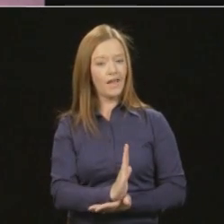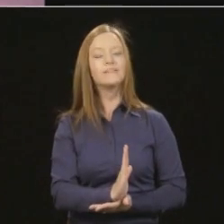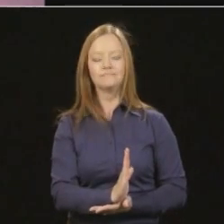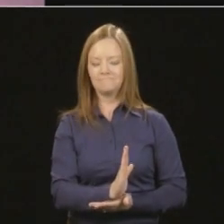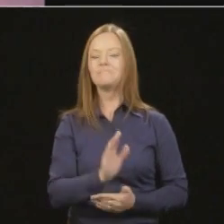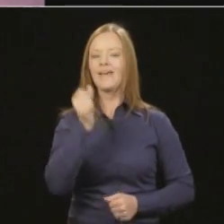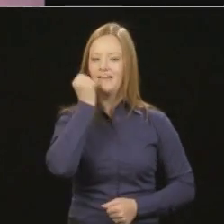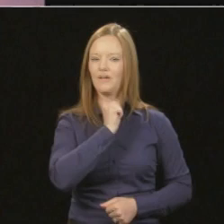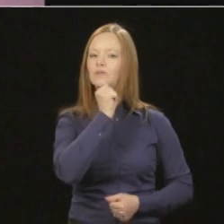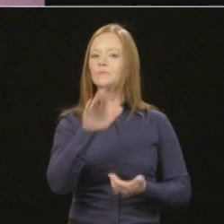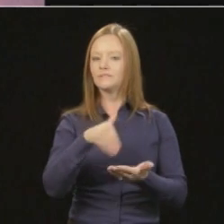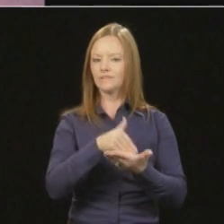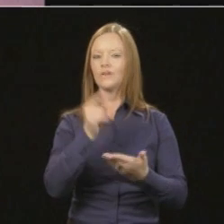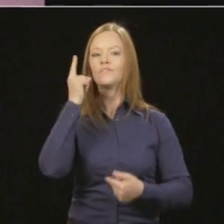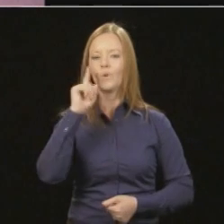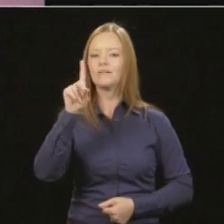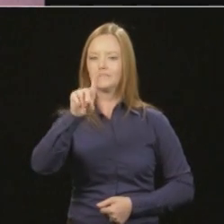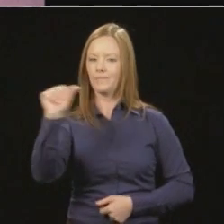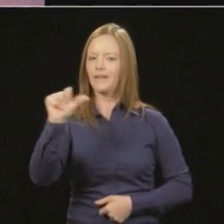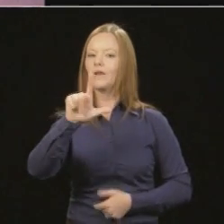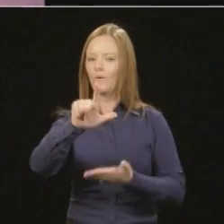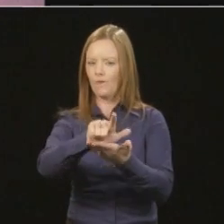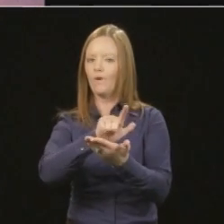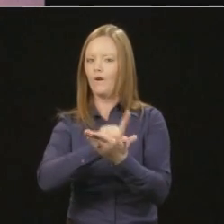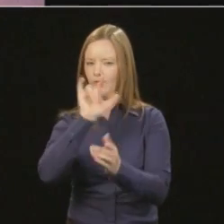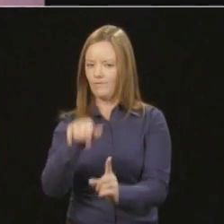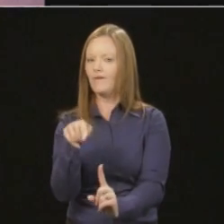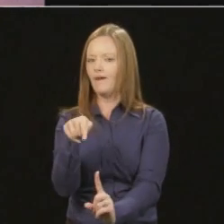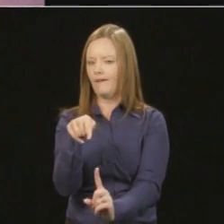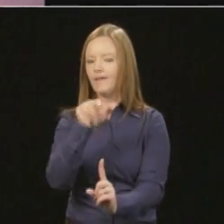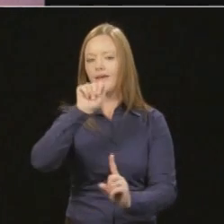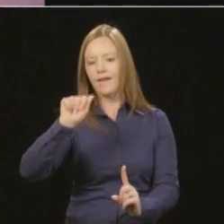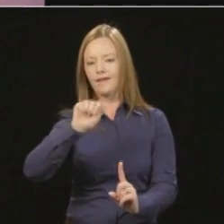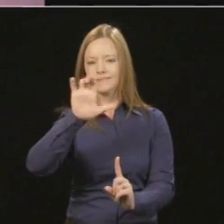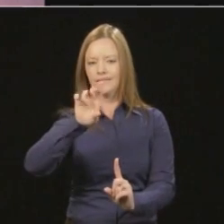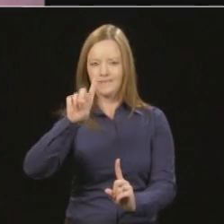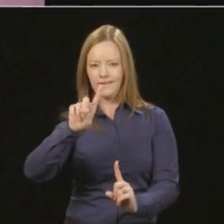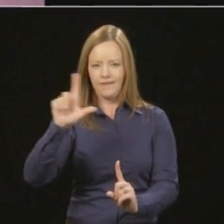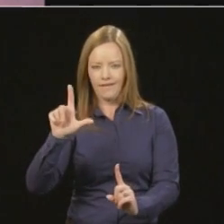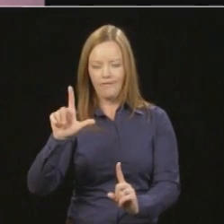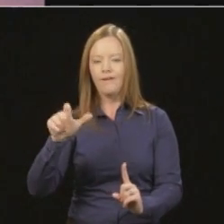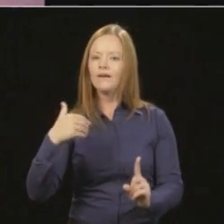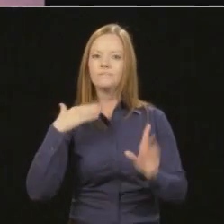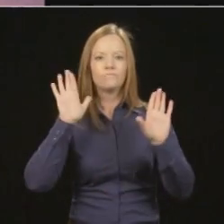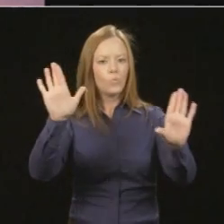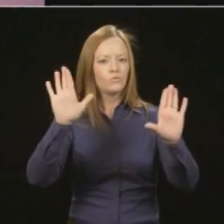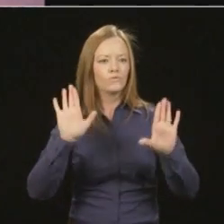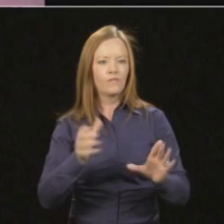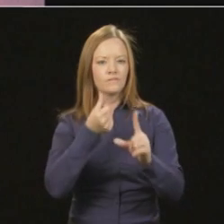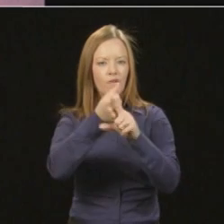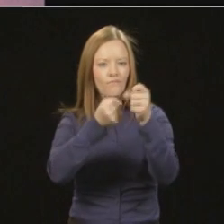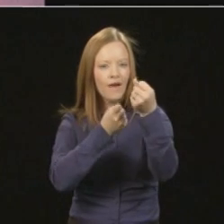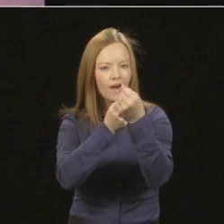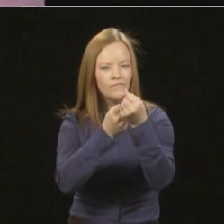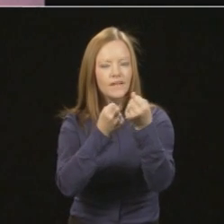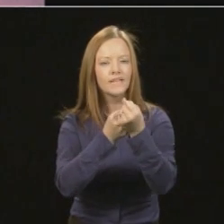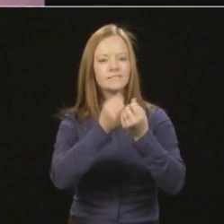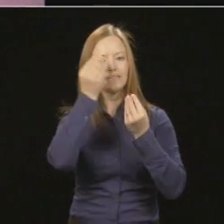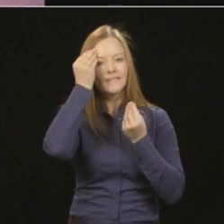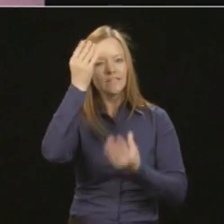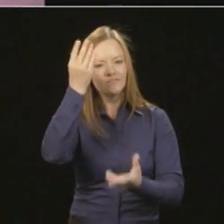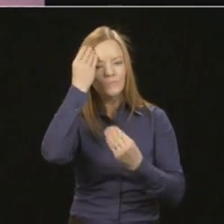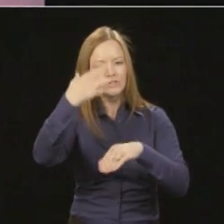than our very own Arizona Center for Disability Law. ACDL has terrific self-advocacy and